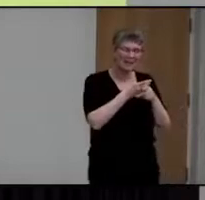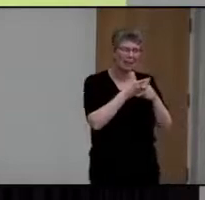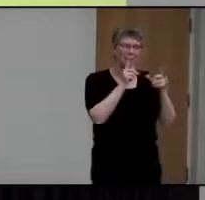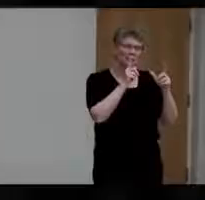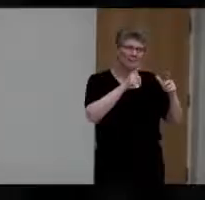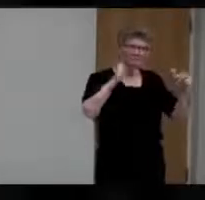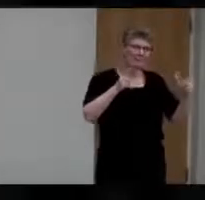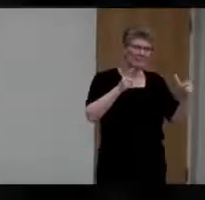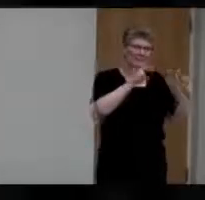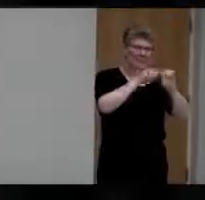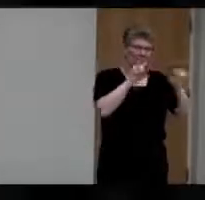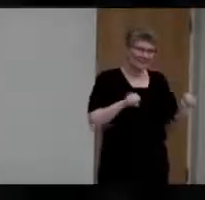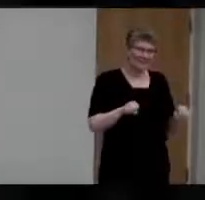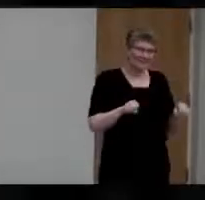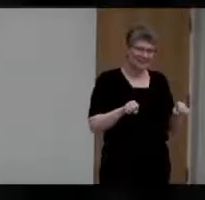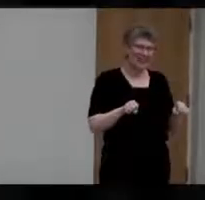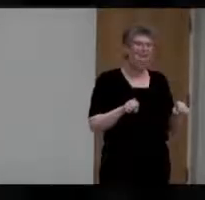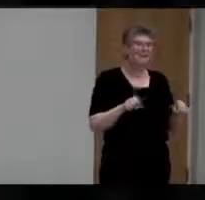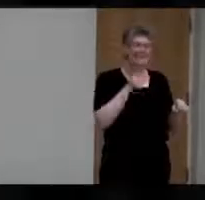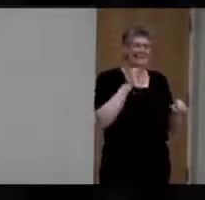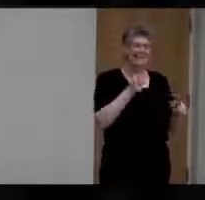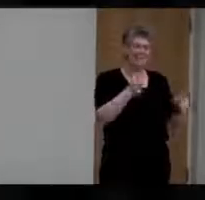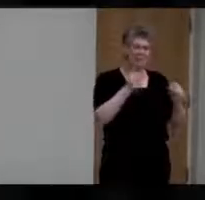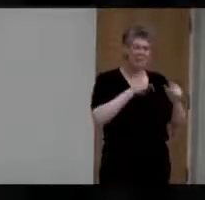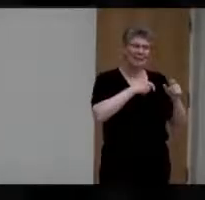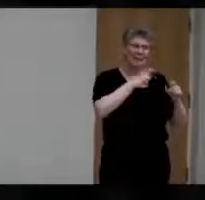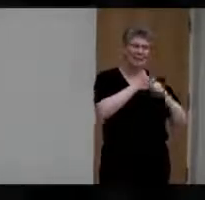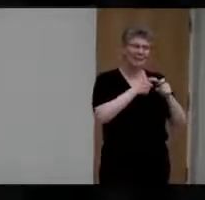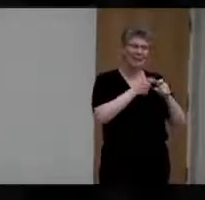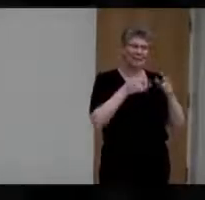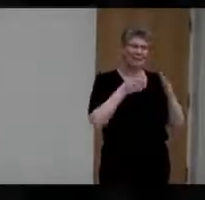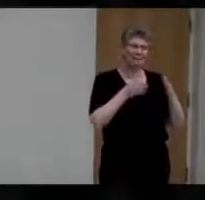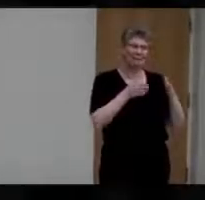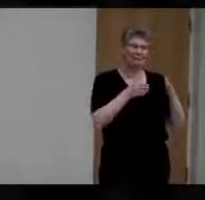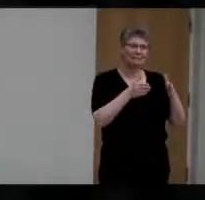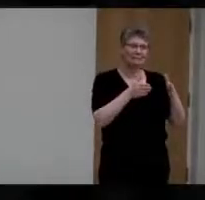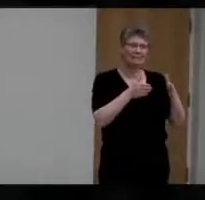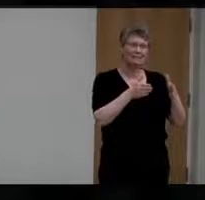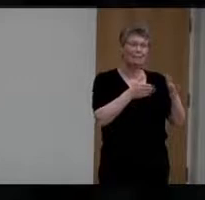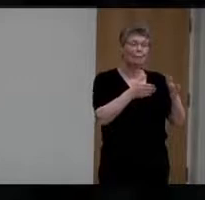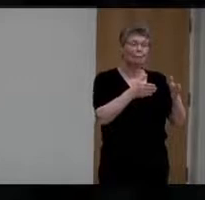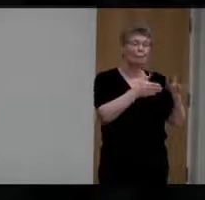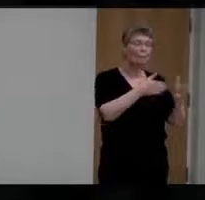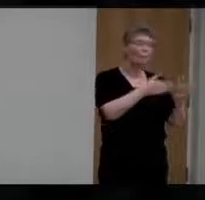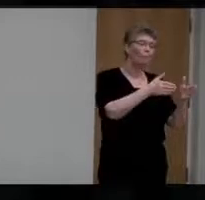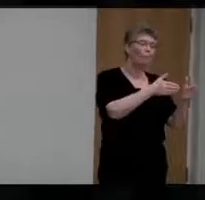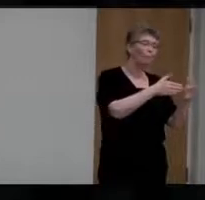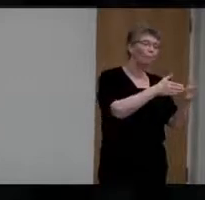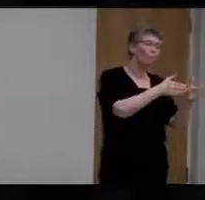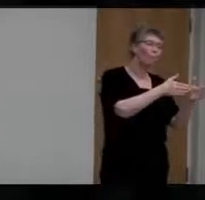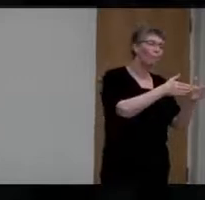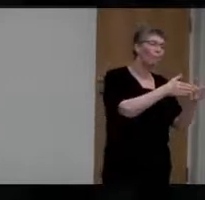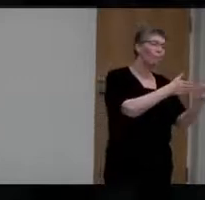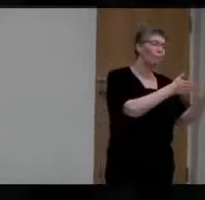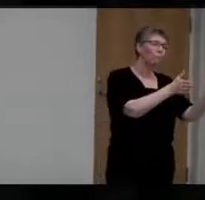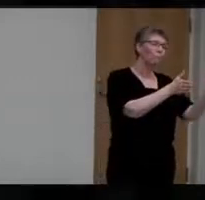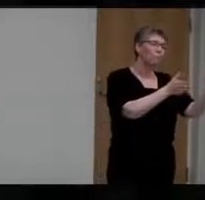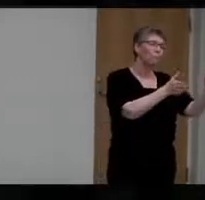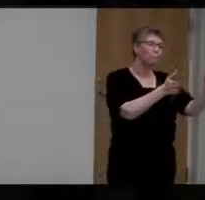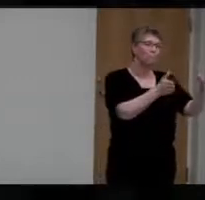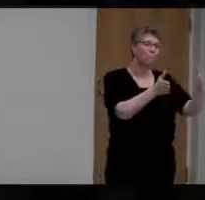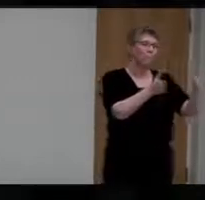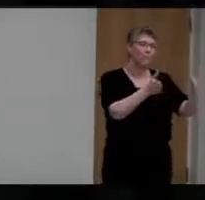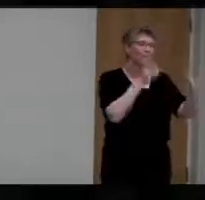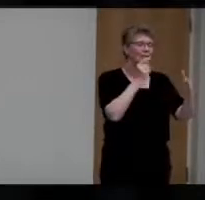super tanker very quickly. It's going full steam in one direction. And that's what we have with healthcare. Healthcare is based a lot